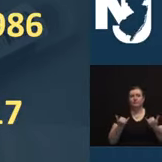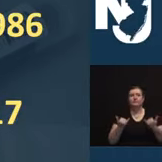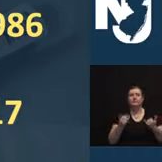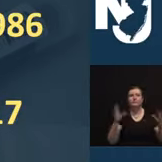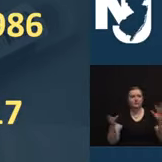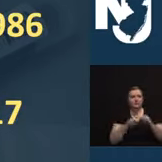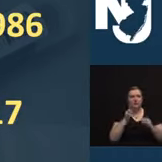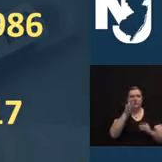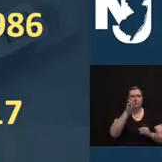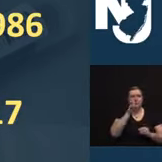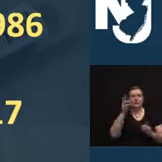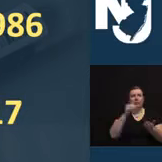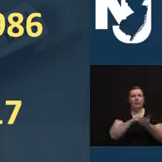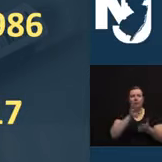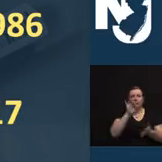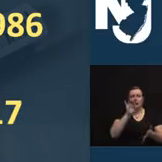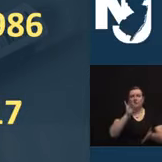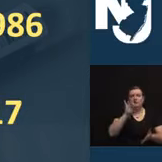266,986.